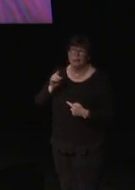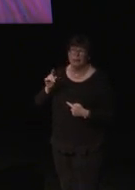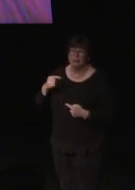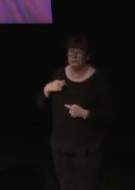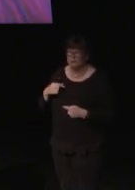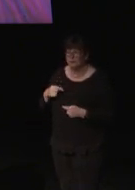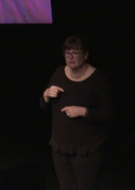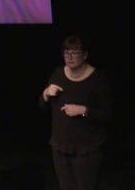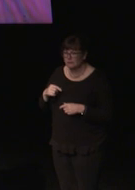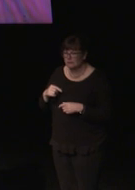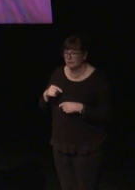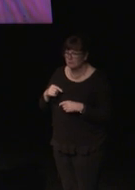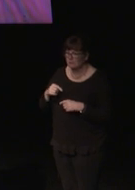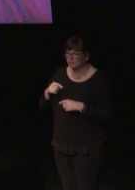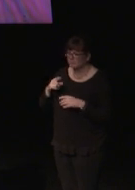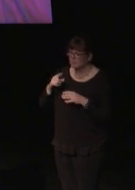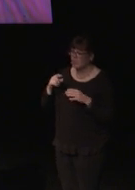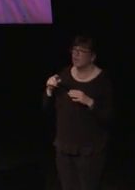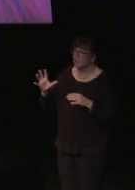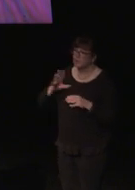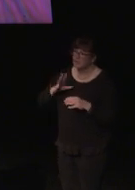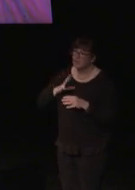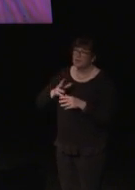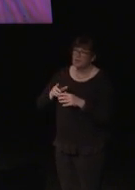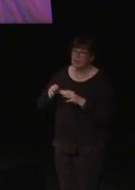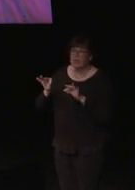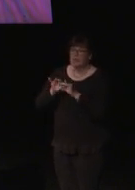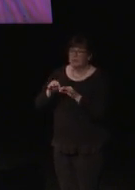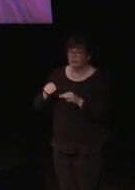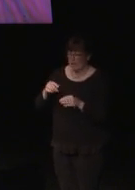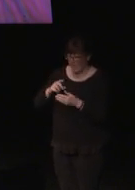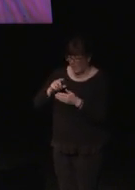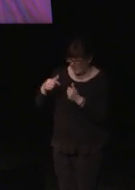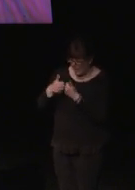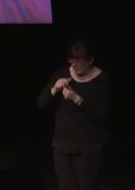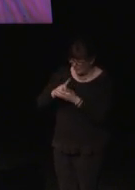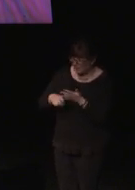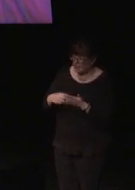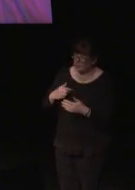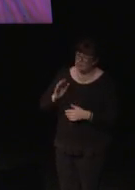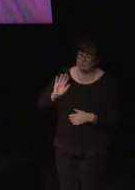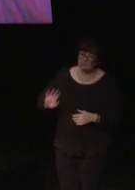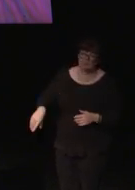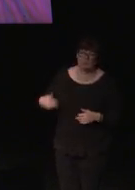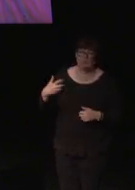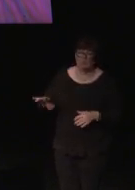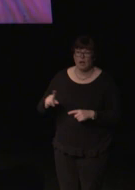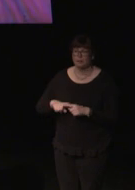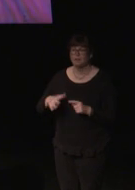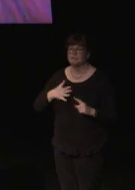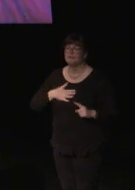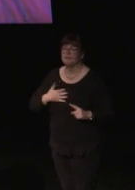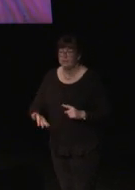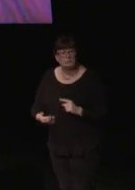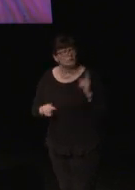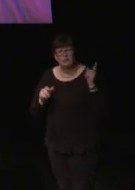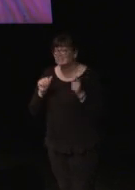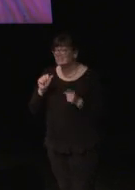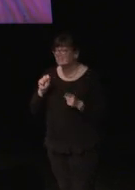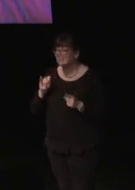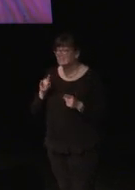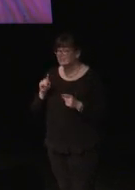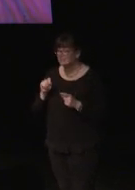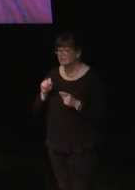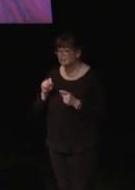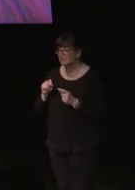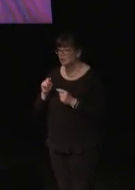super important to them to put it in, but they, but as game designers, they didn't want to do it. So this is the assist mode. You can change game speed,